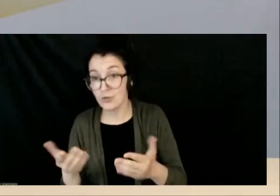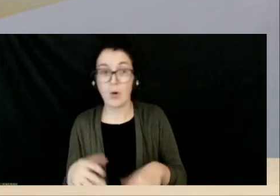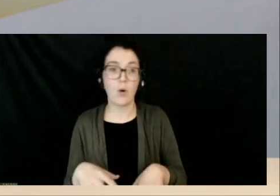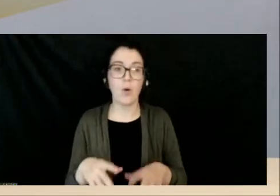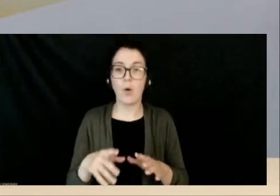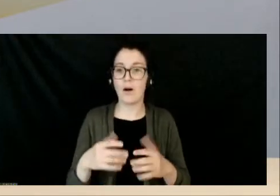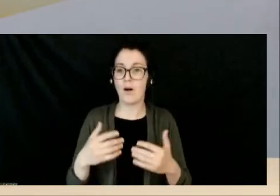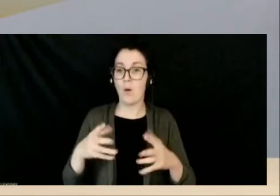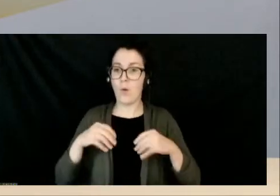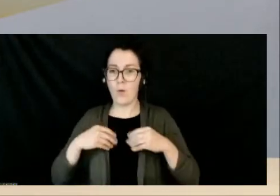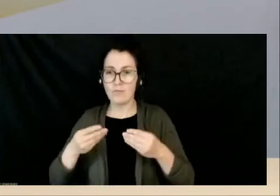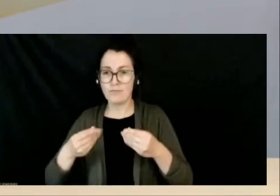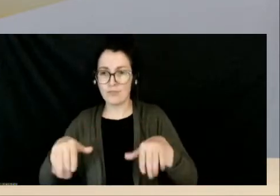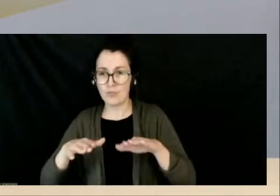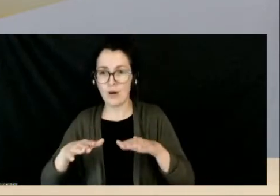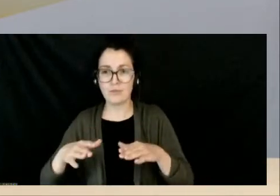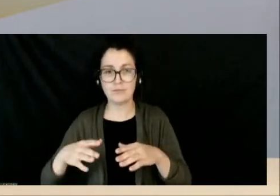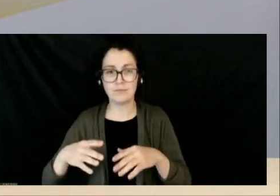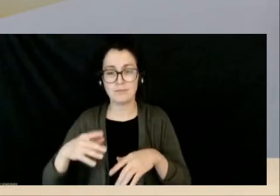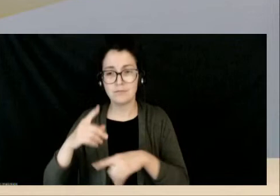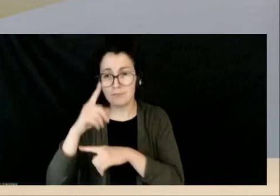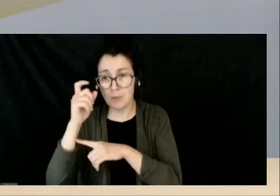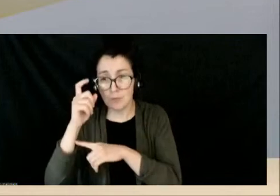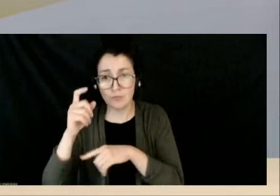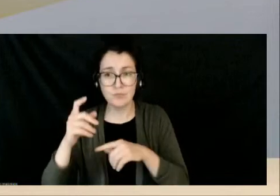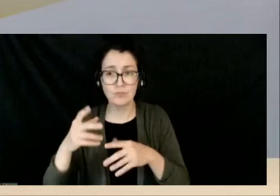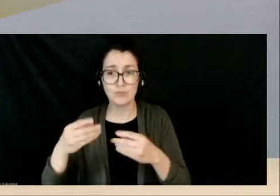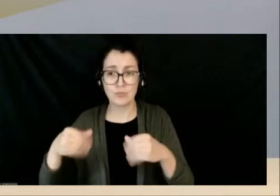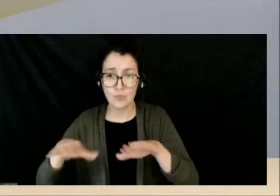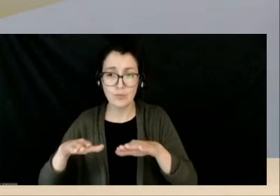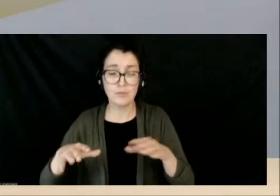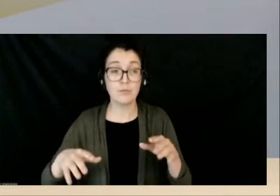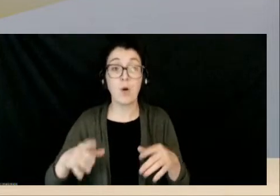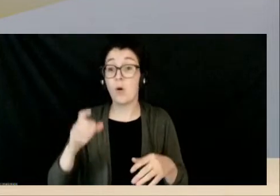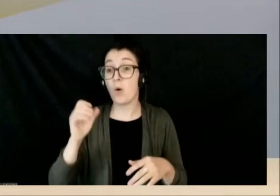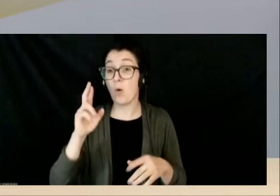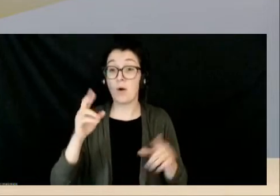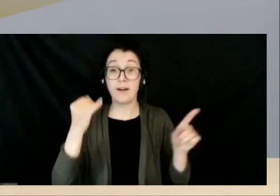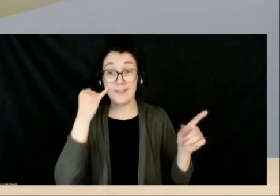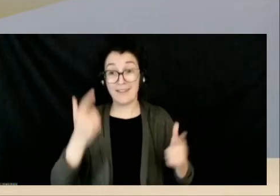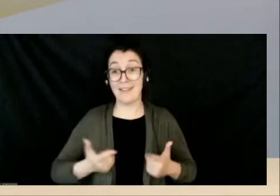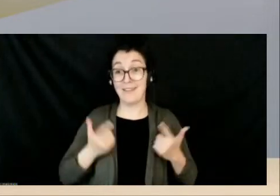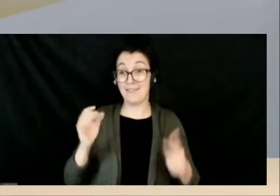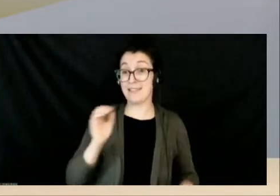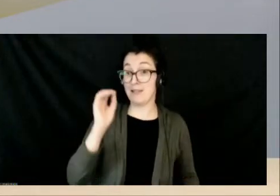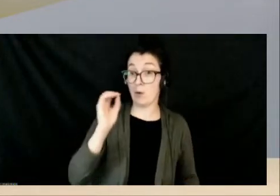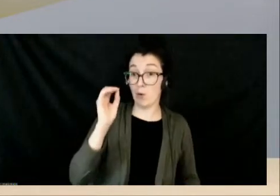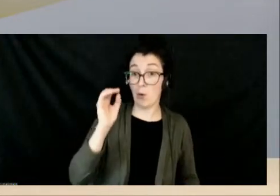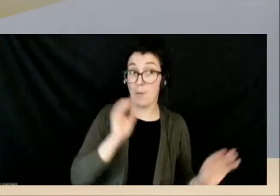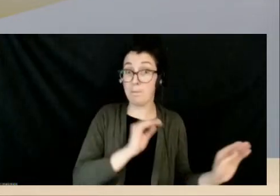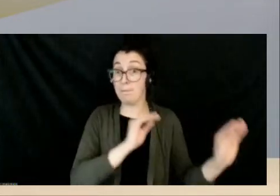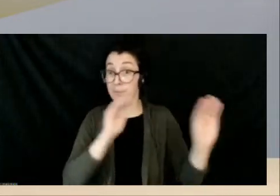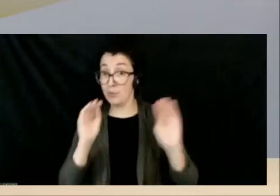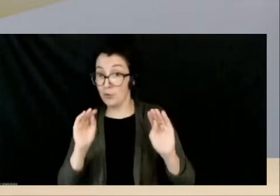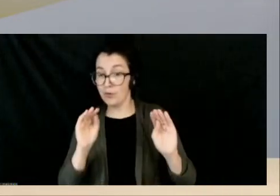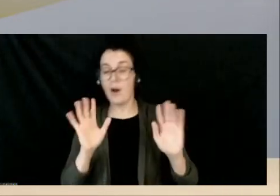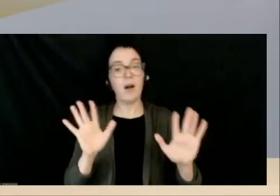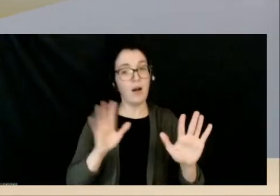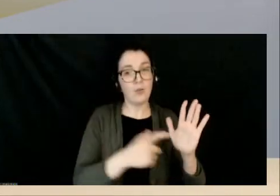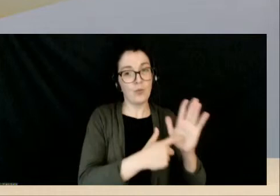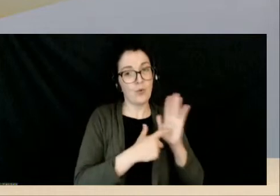here for work from Ontario, there's the negative test before you arrive. There's